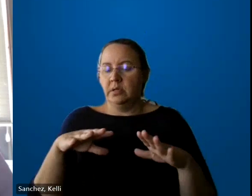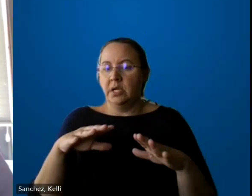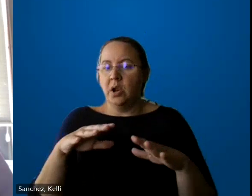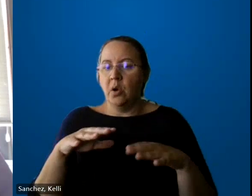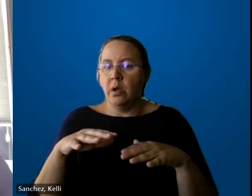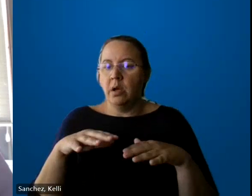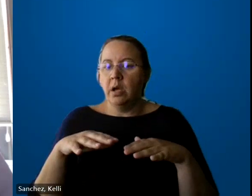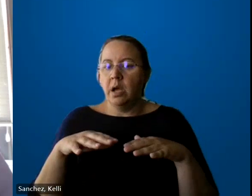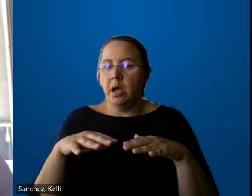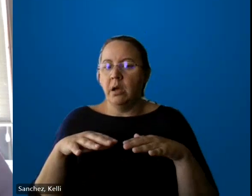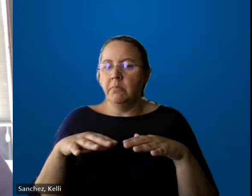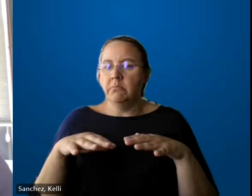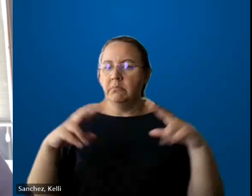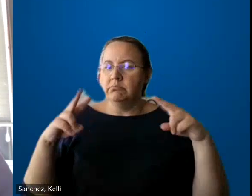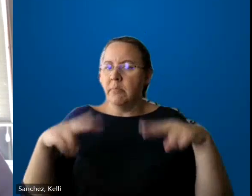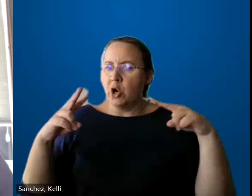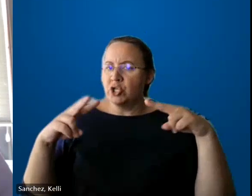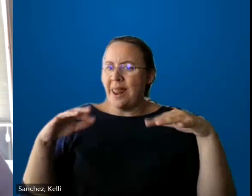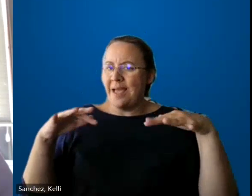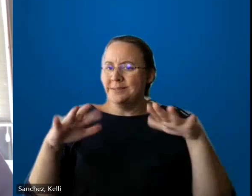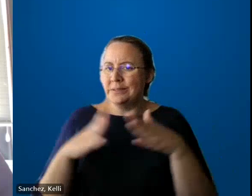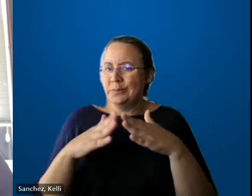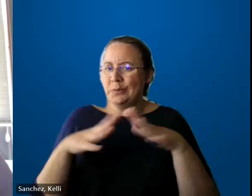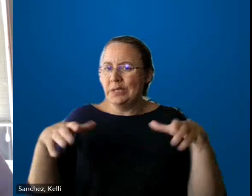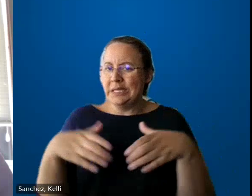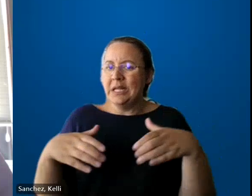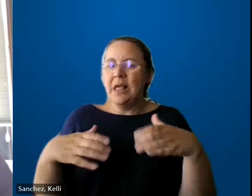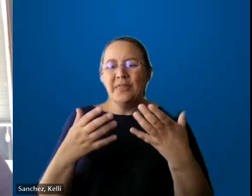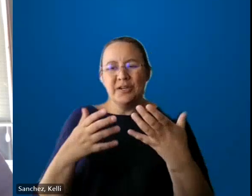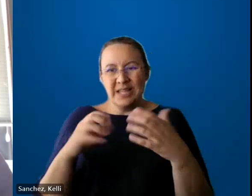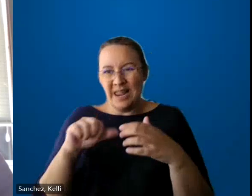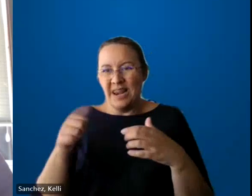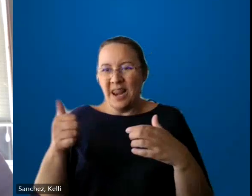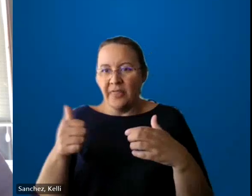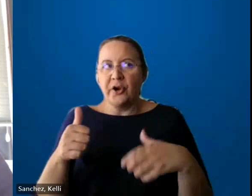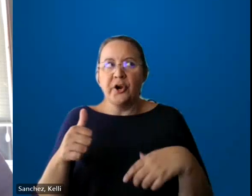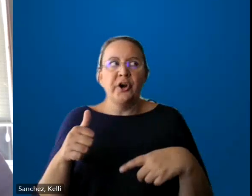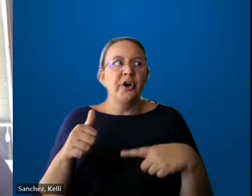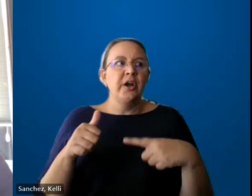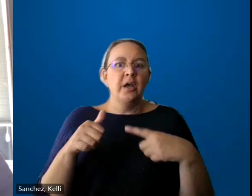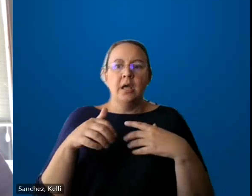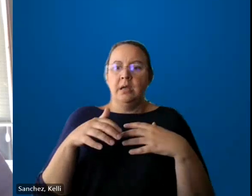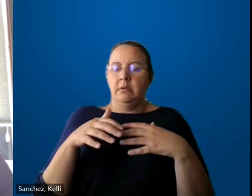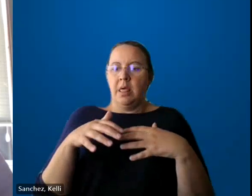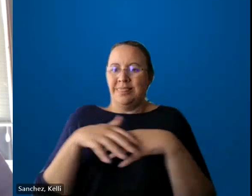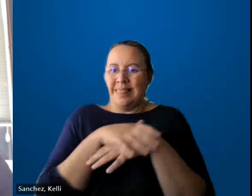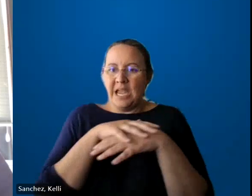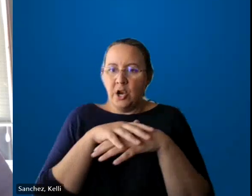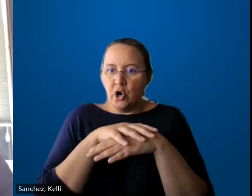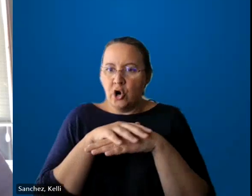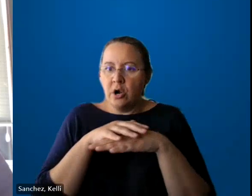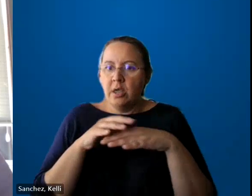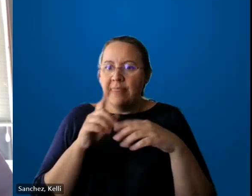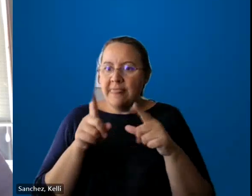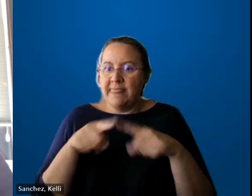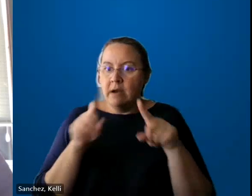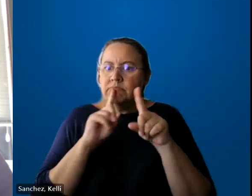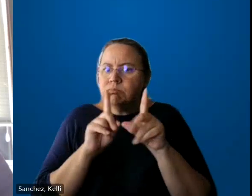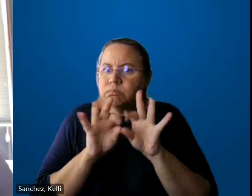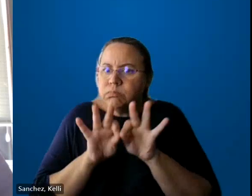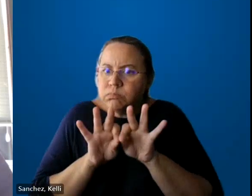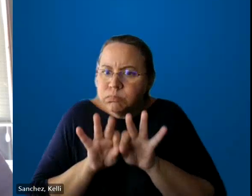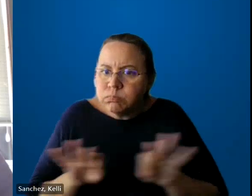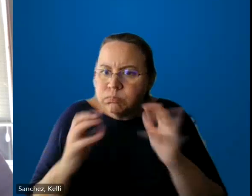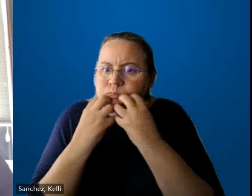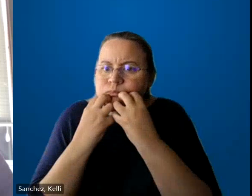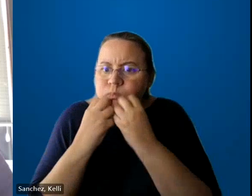supports are even like just there's a whole nother layer of how invaluable they are because it's when they're led when